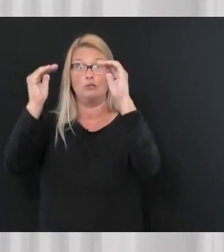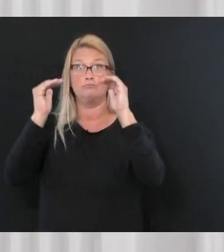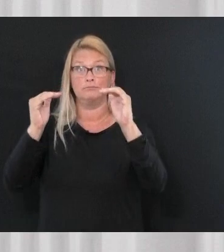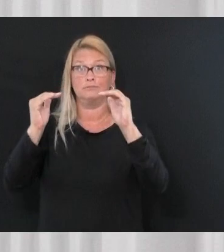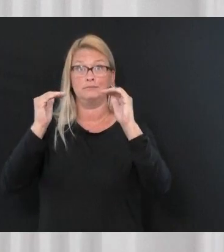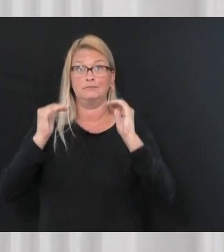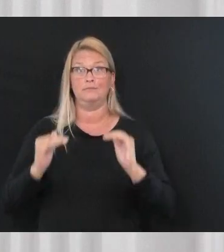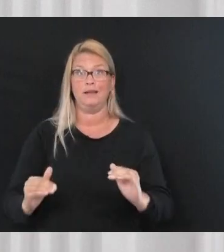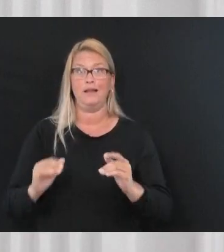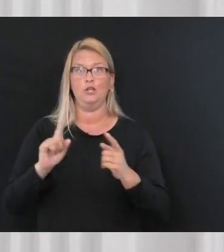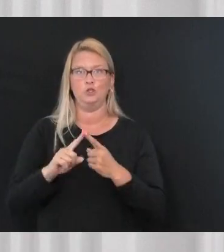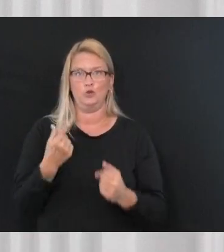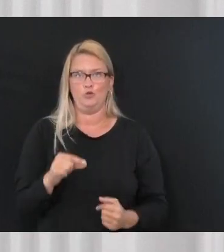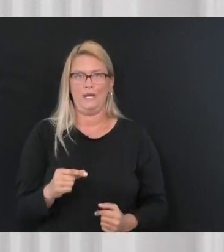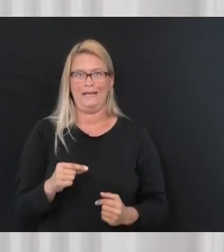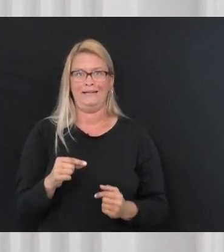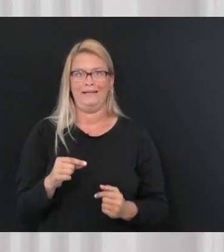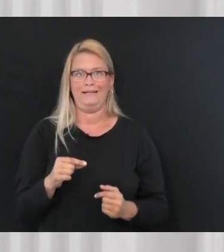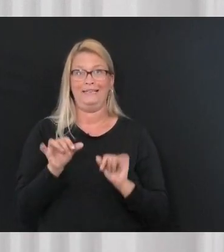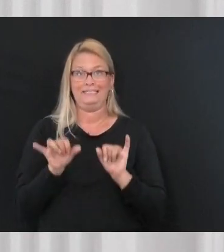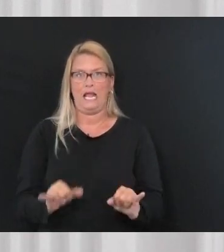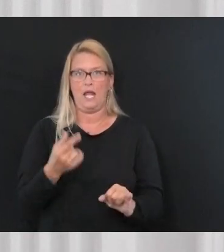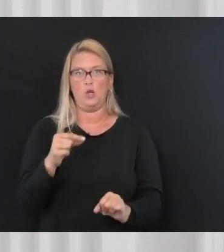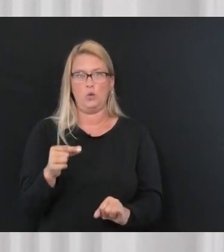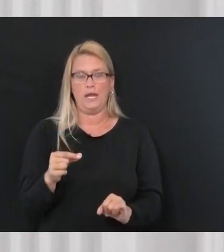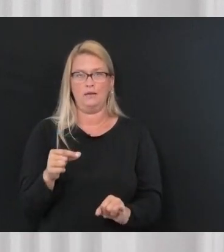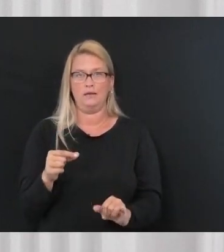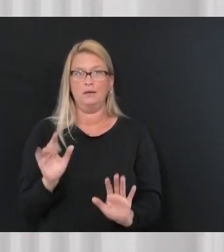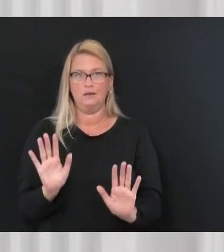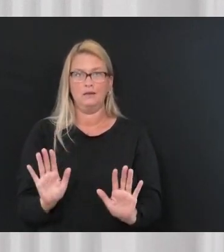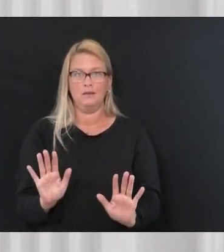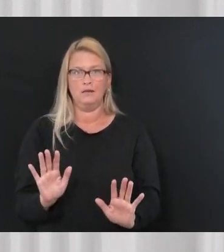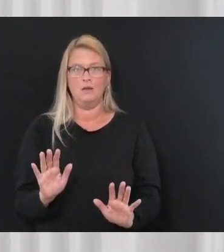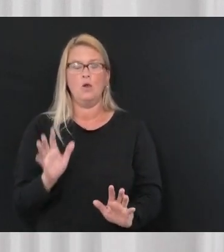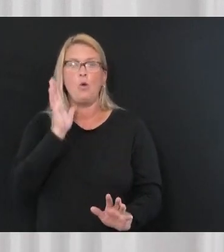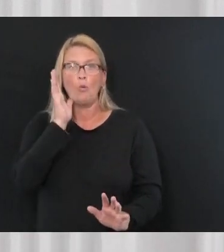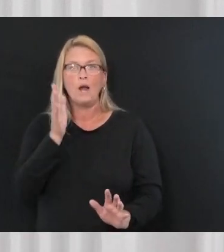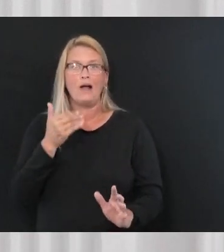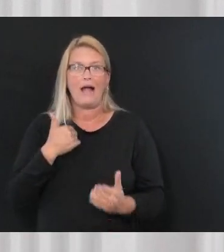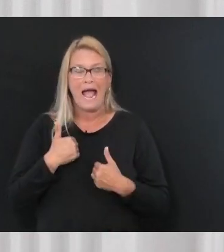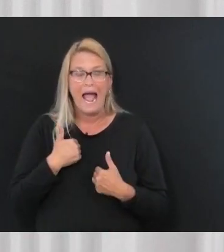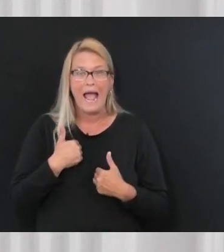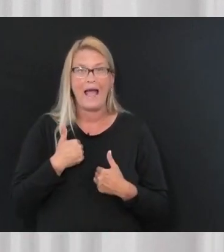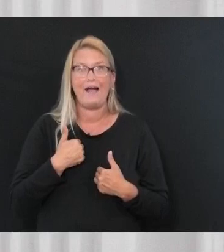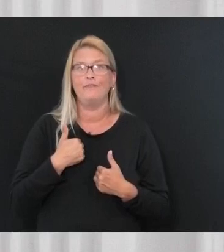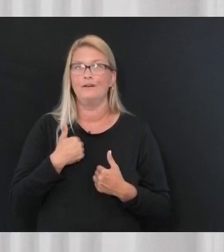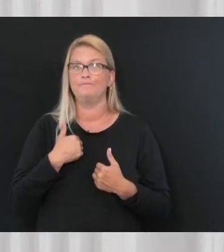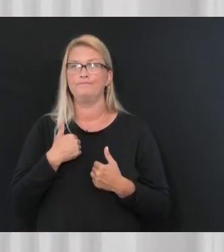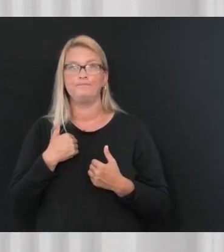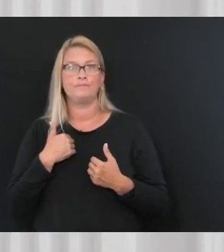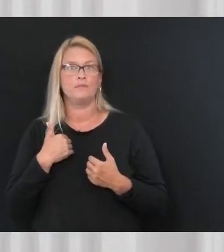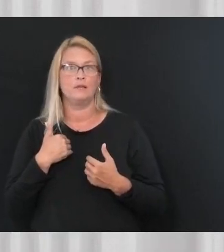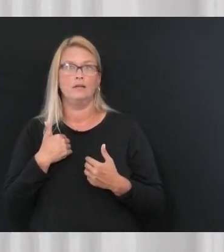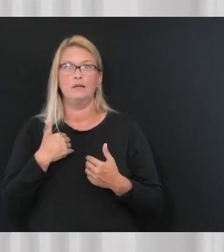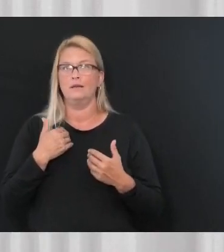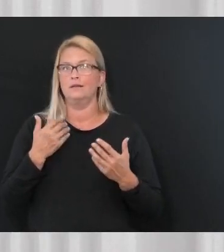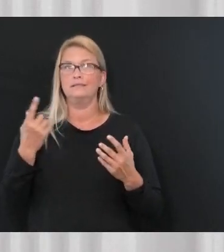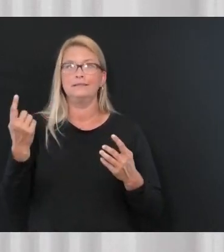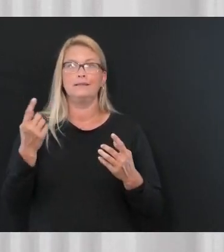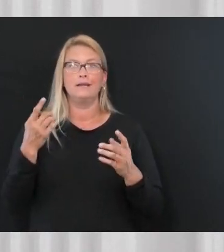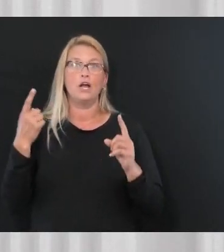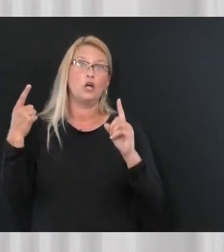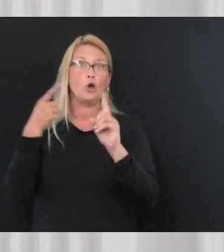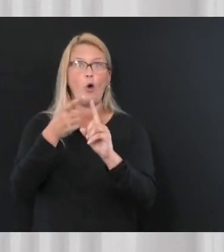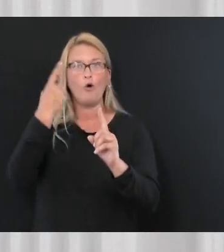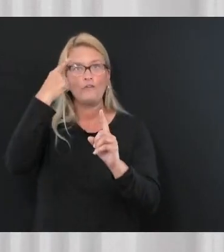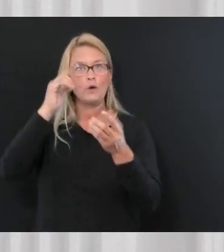green and to finally get to green. There will be incentives for communities to move. And we